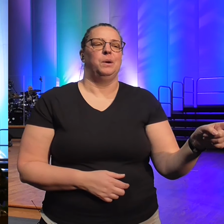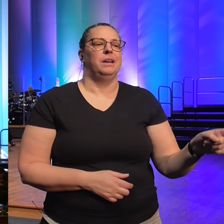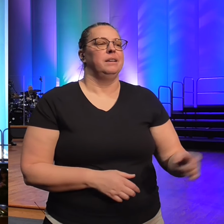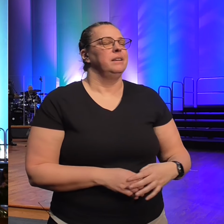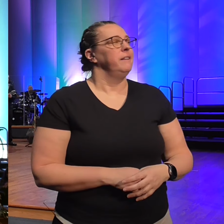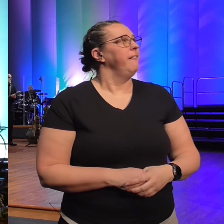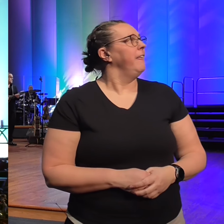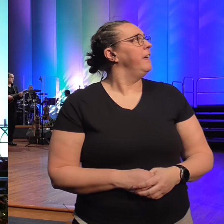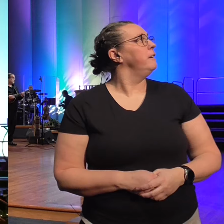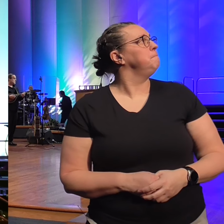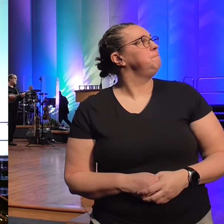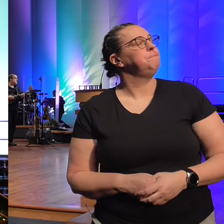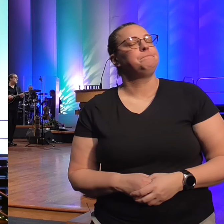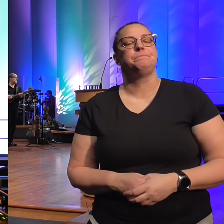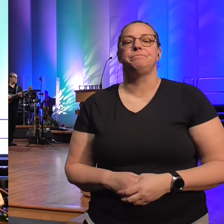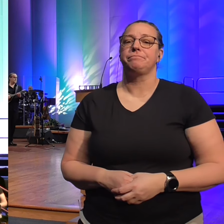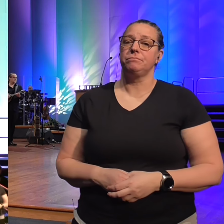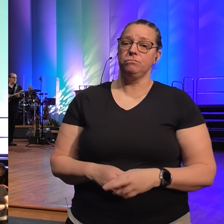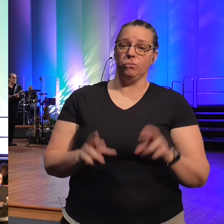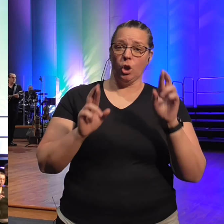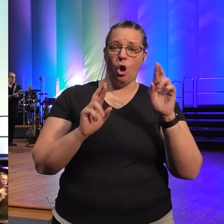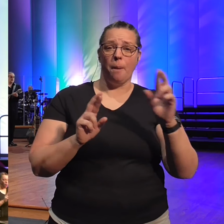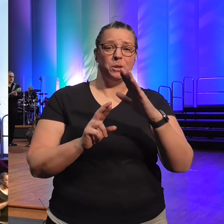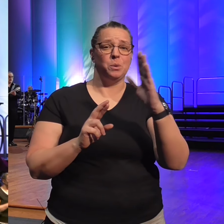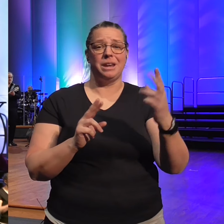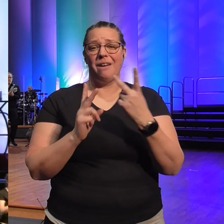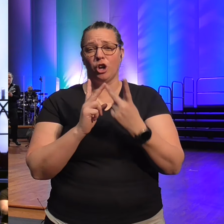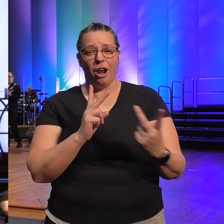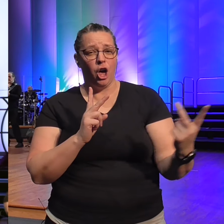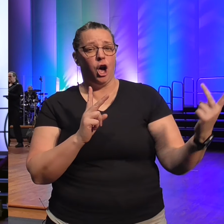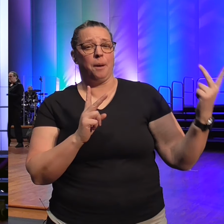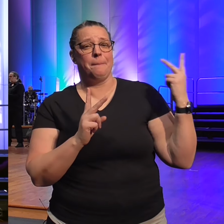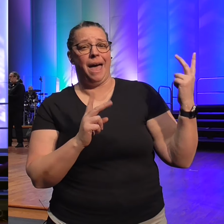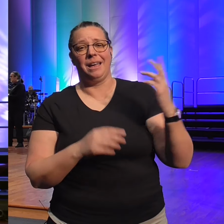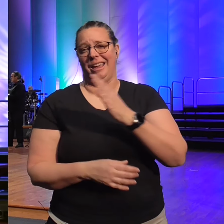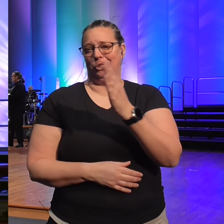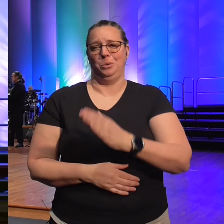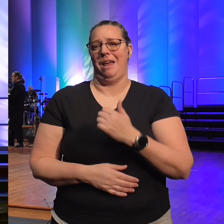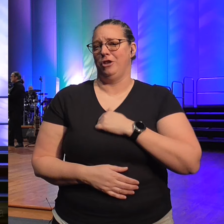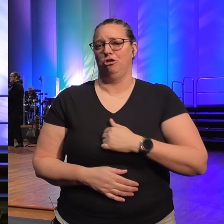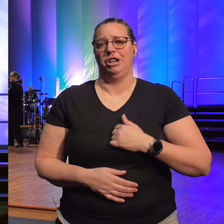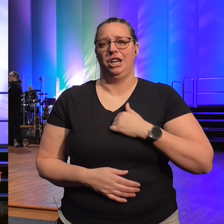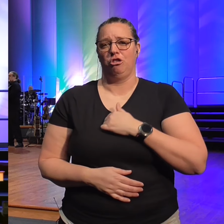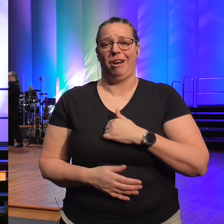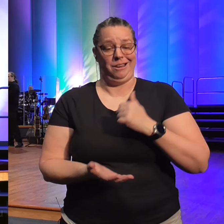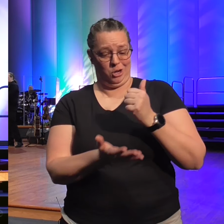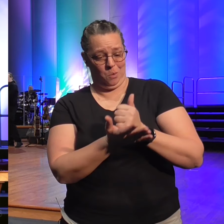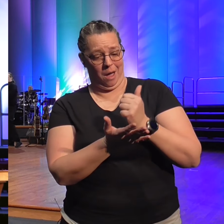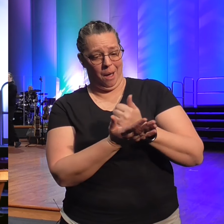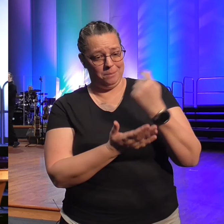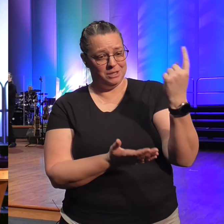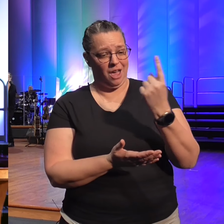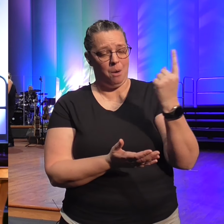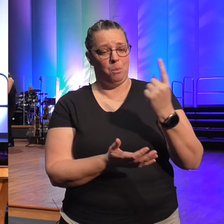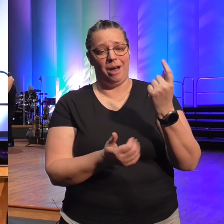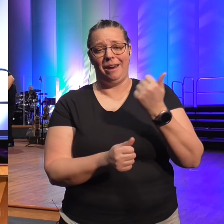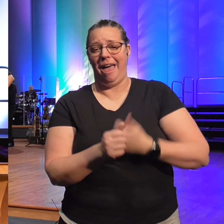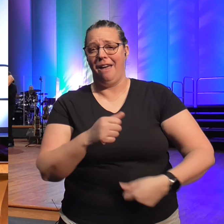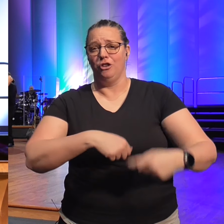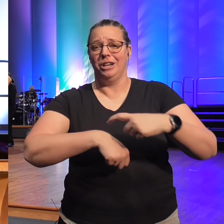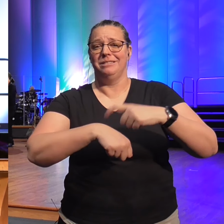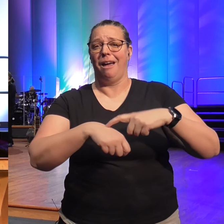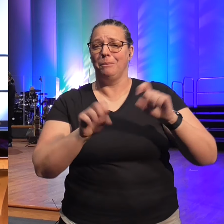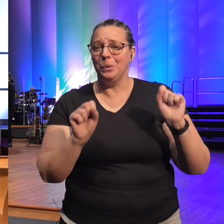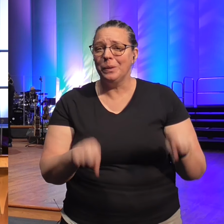wish. I hope you never look back, but you never regret, and you help somebody every chance you get.